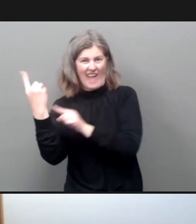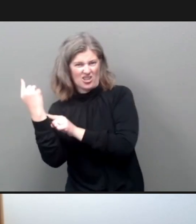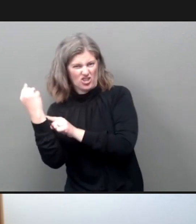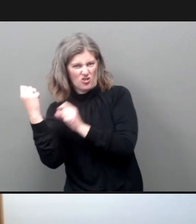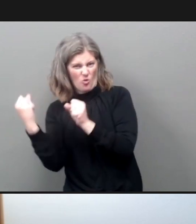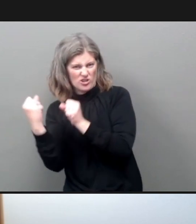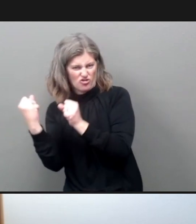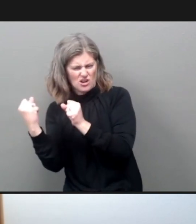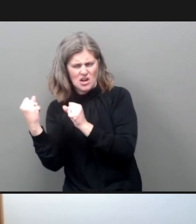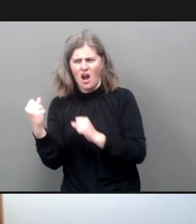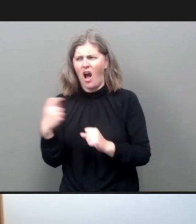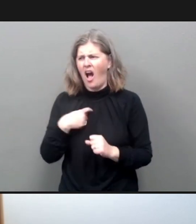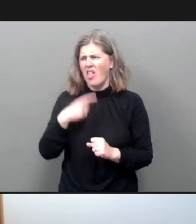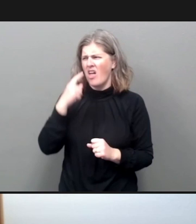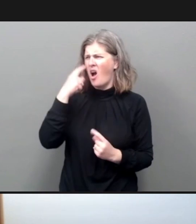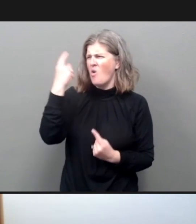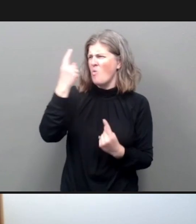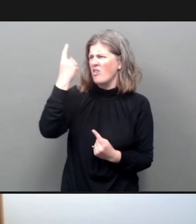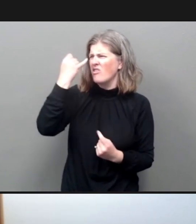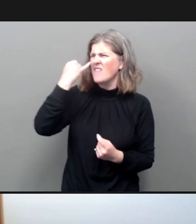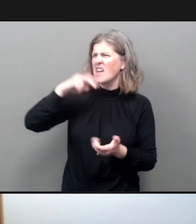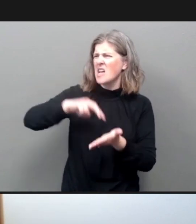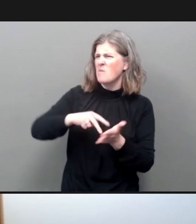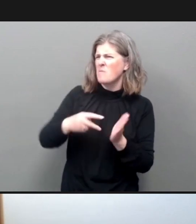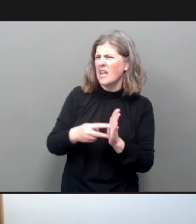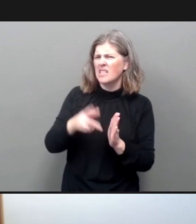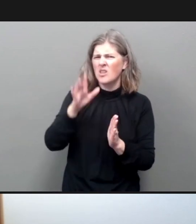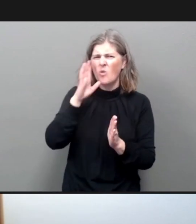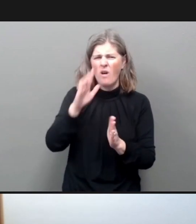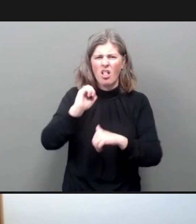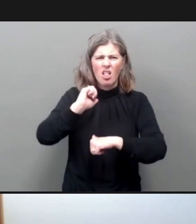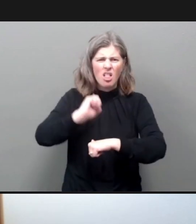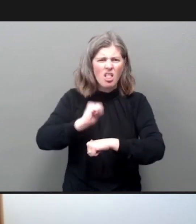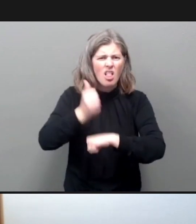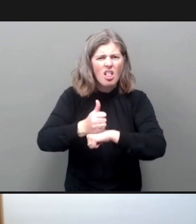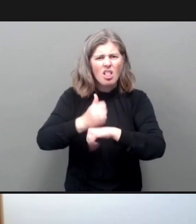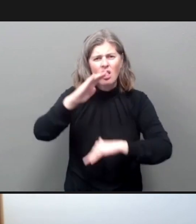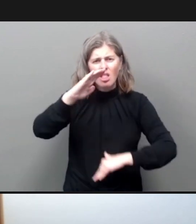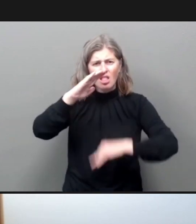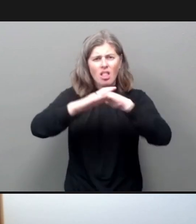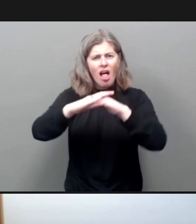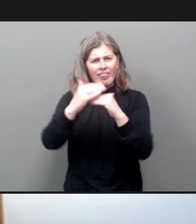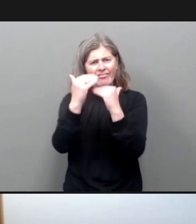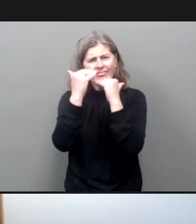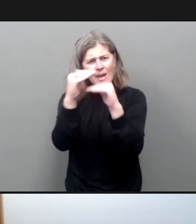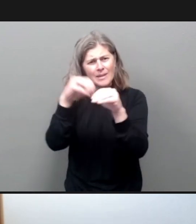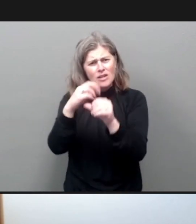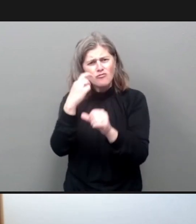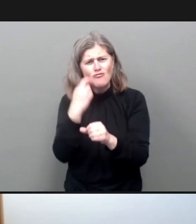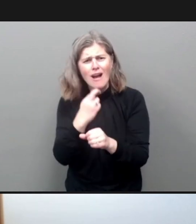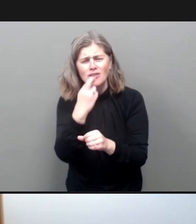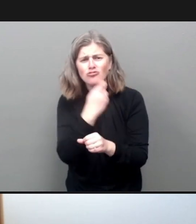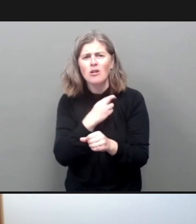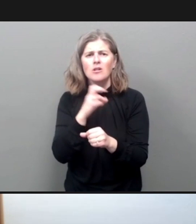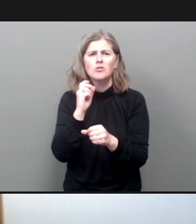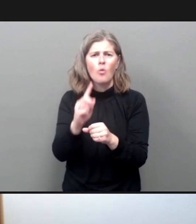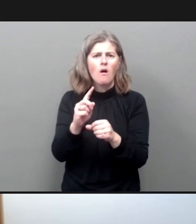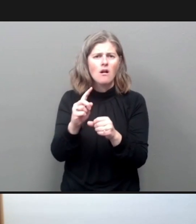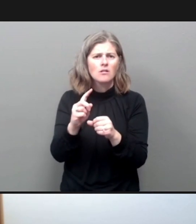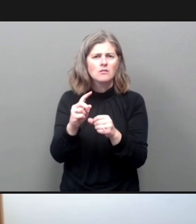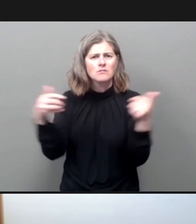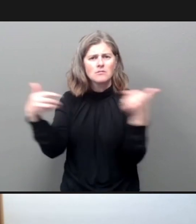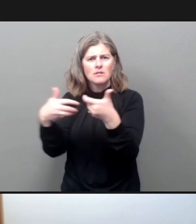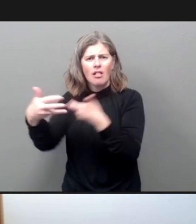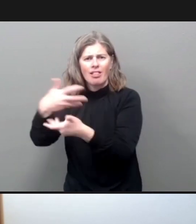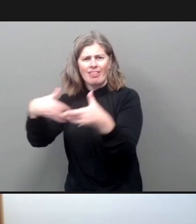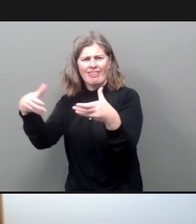I thought, I wonder if that means they're going to reinstate like capacity limits at restaurants or crowd limits. But then